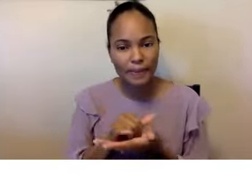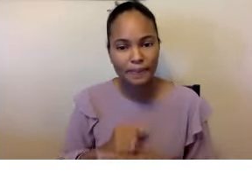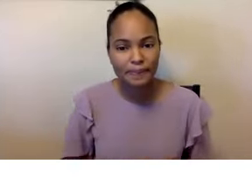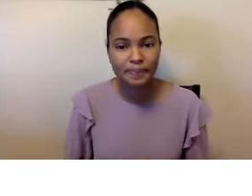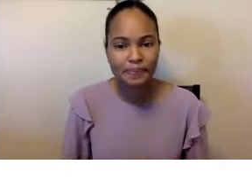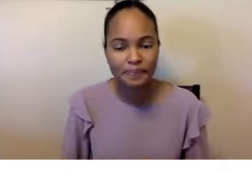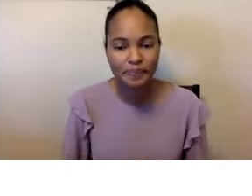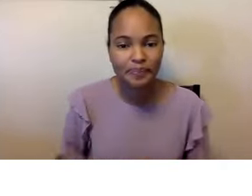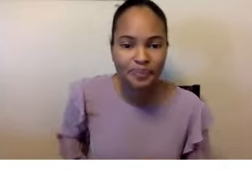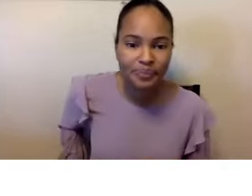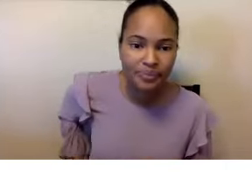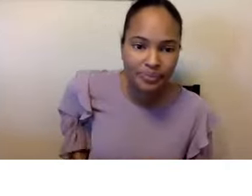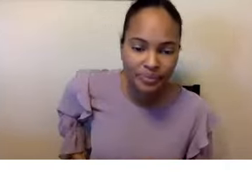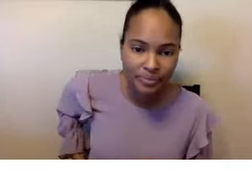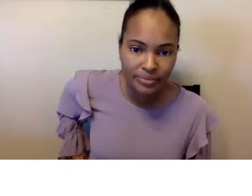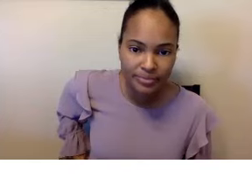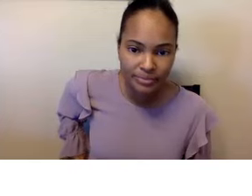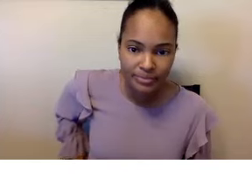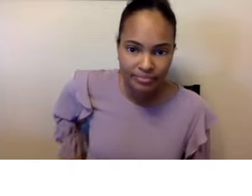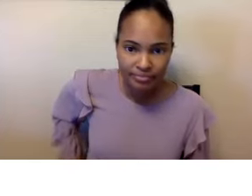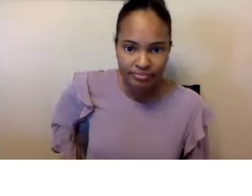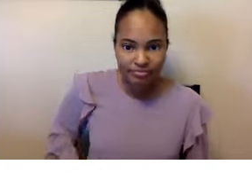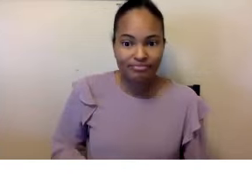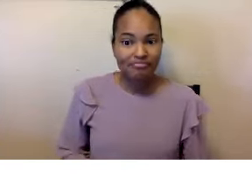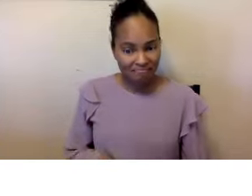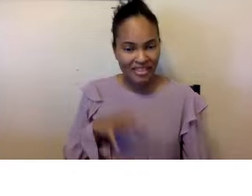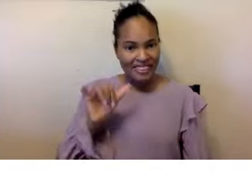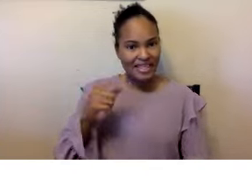Nice. It's a very positive look.